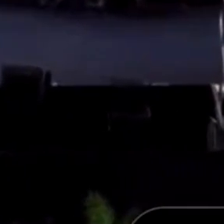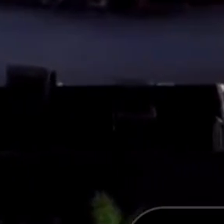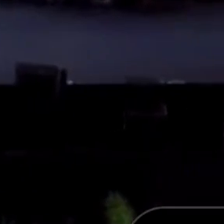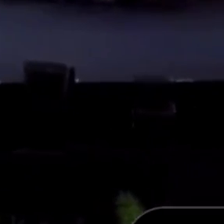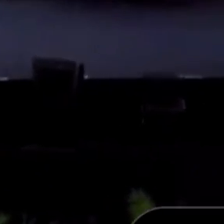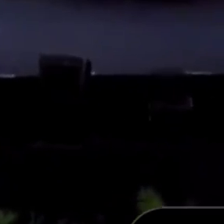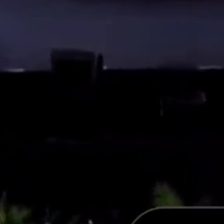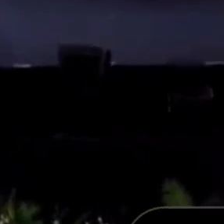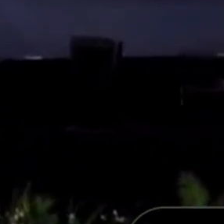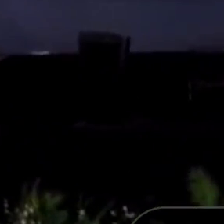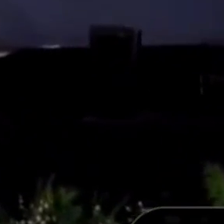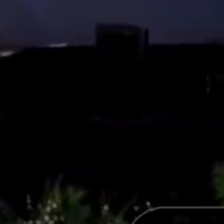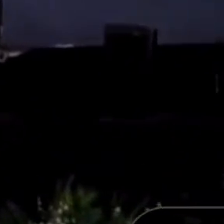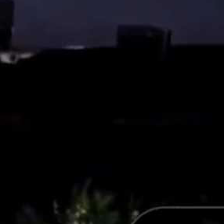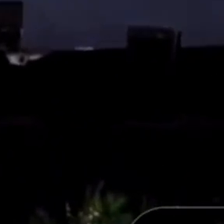Eldoret.